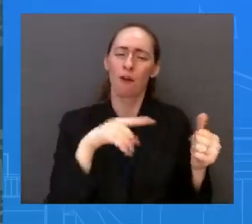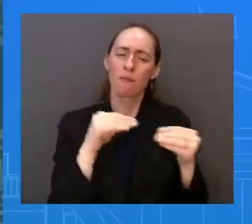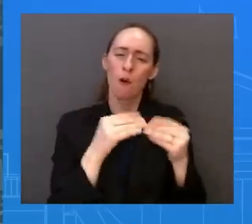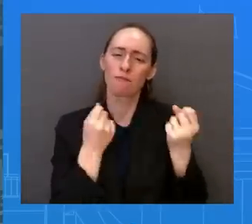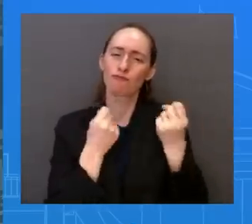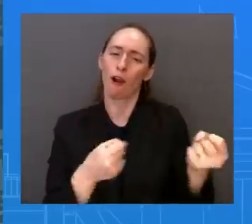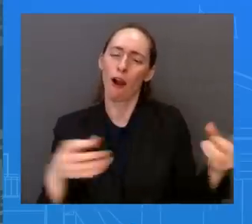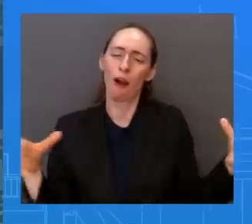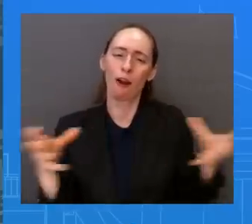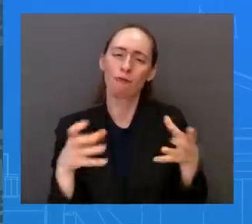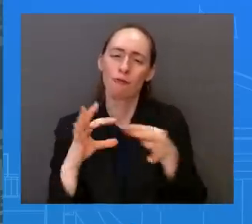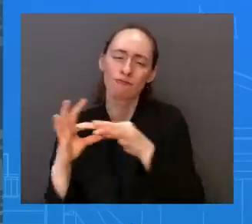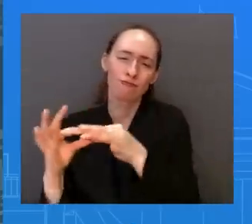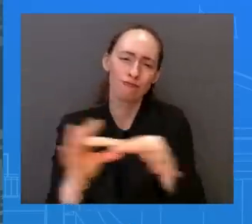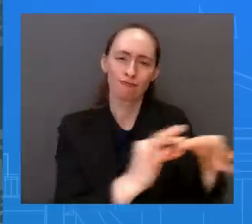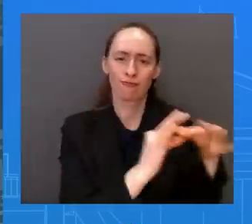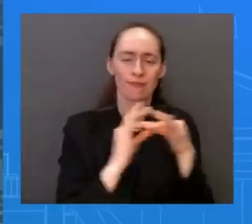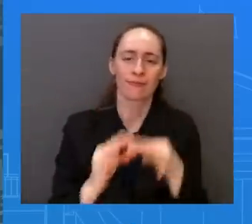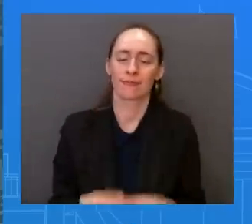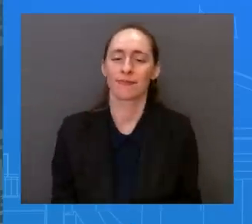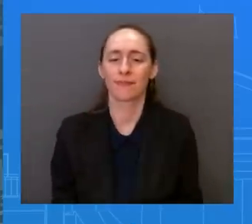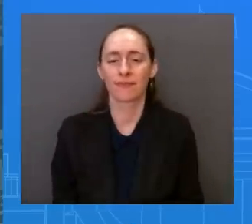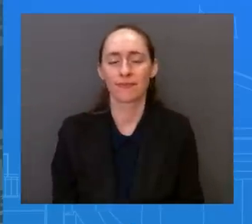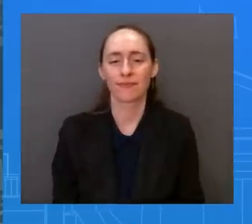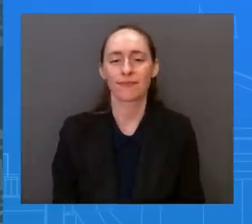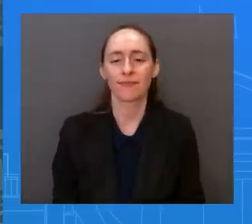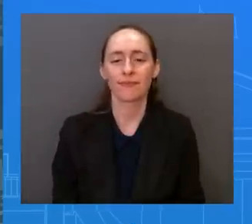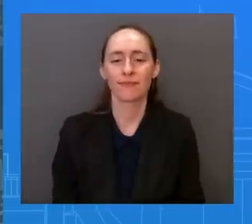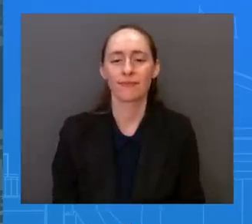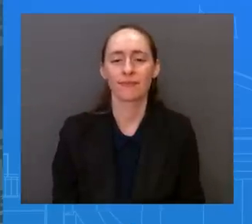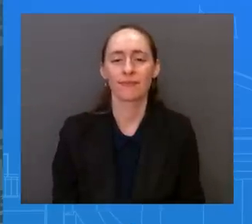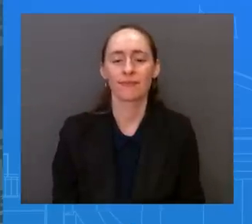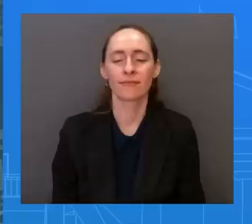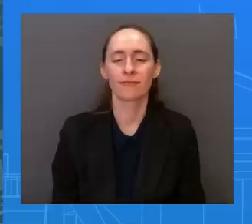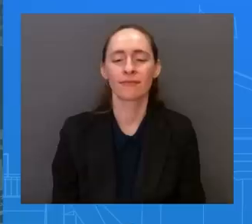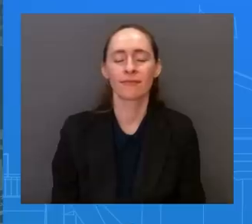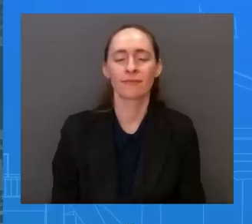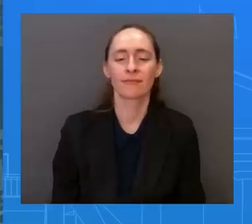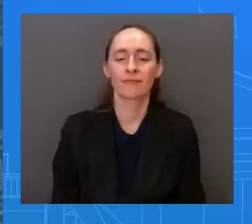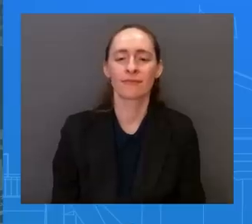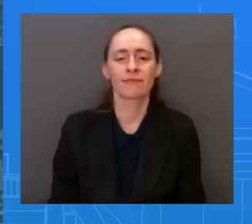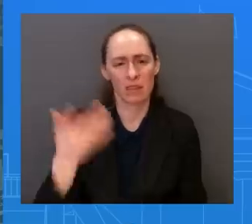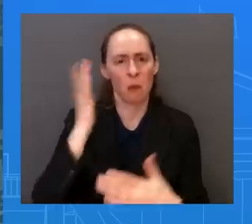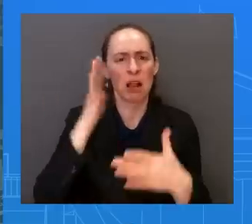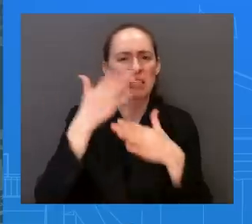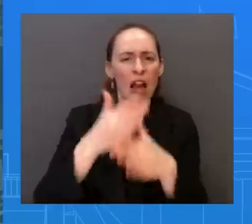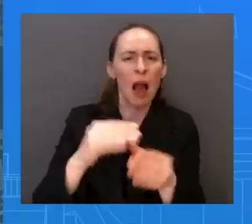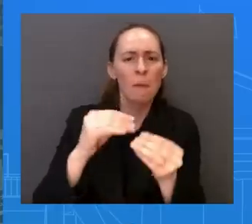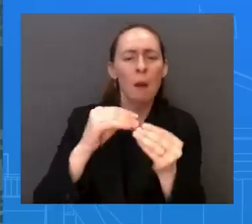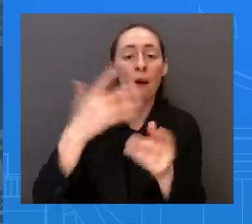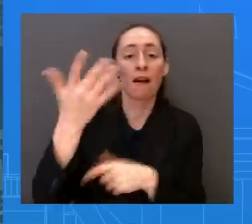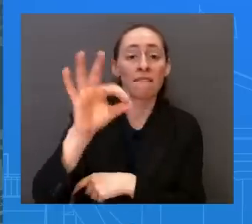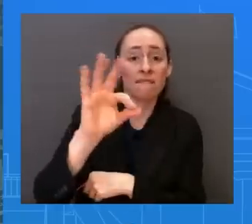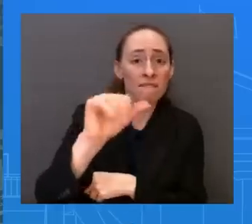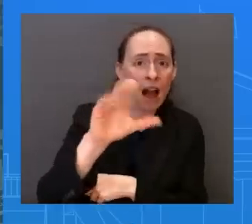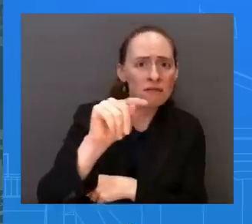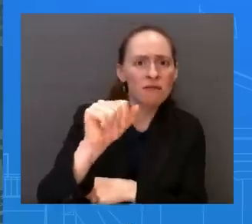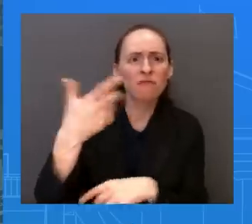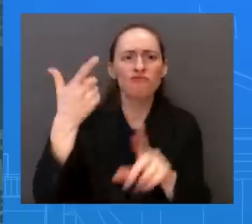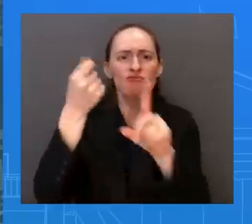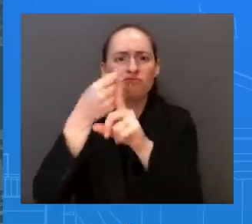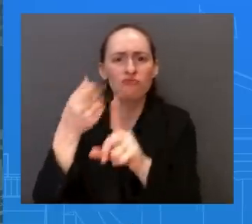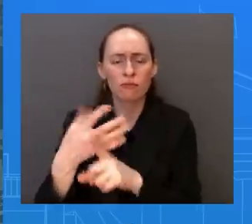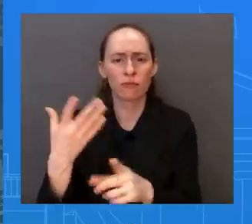expect additional fact sheets and excerpts ahead of the President's remarks at 9 p.m. tomorrow. So please keep your eye on